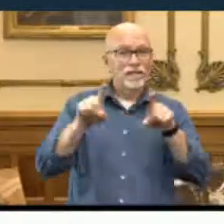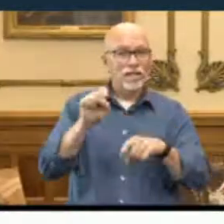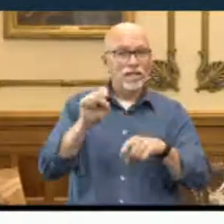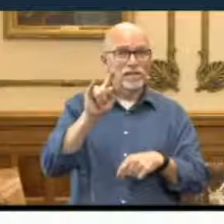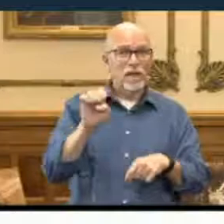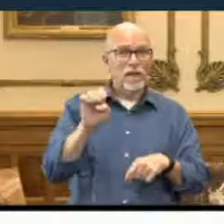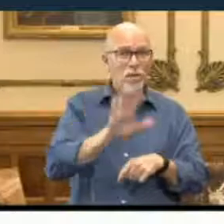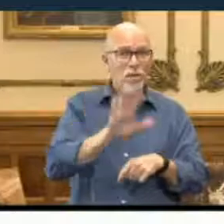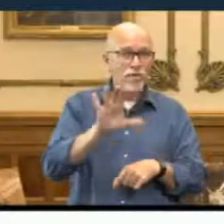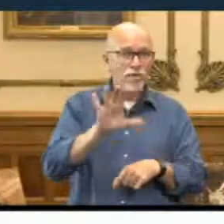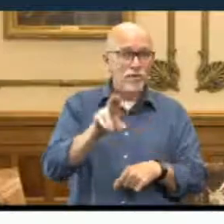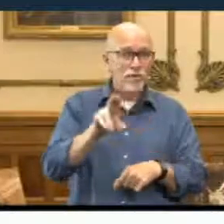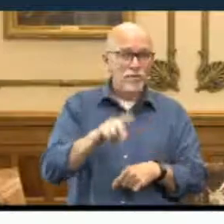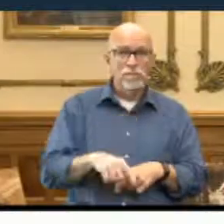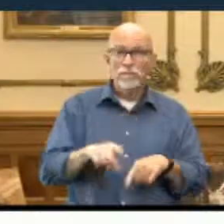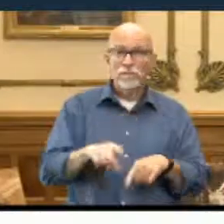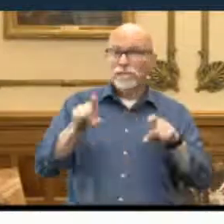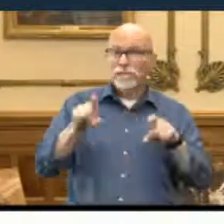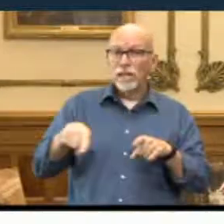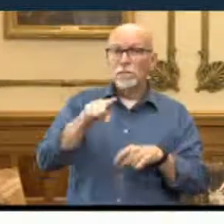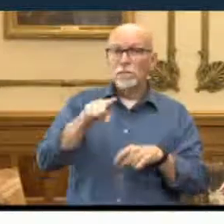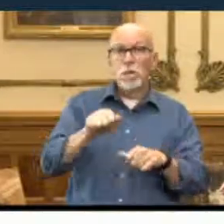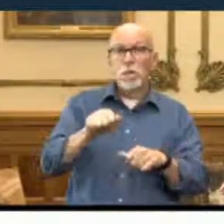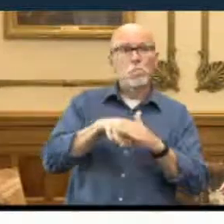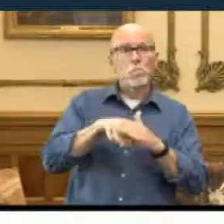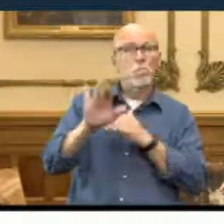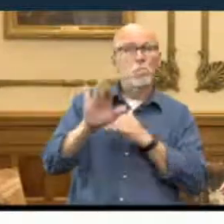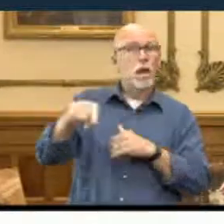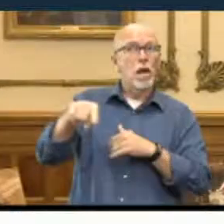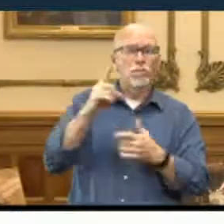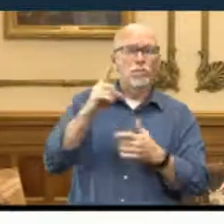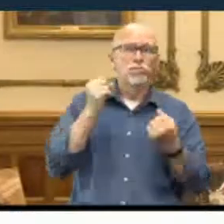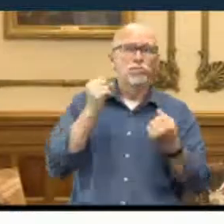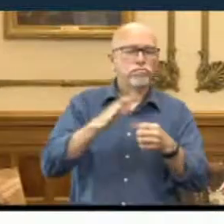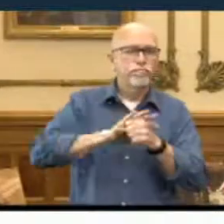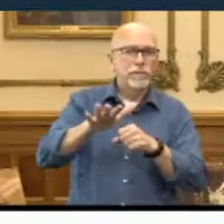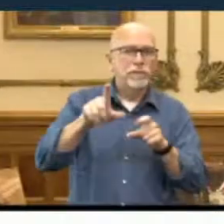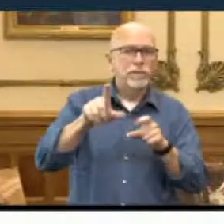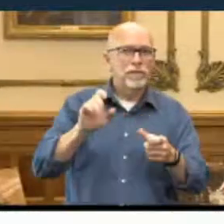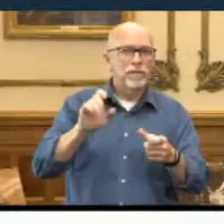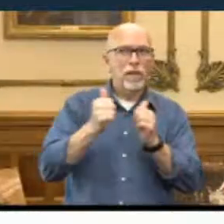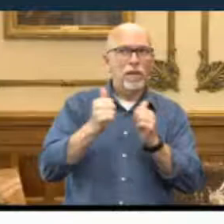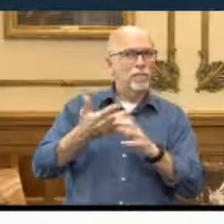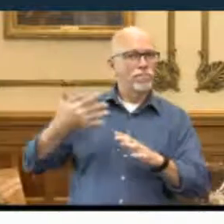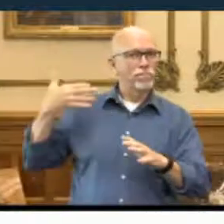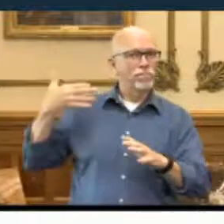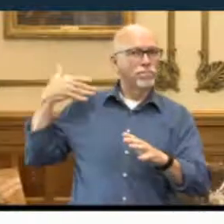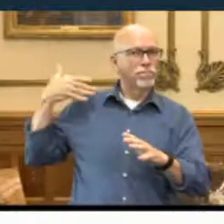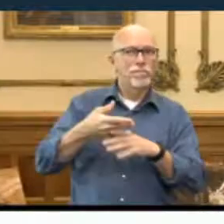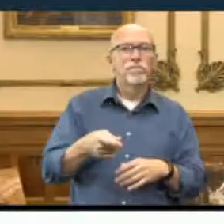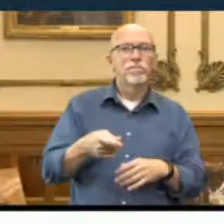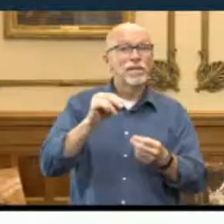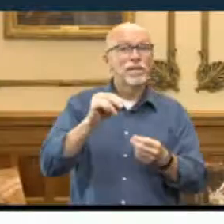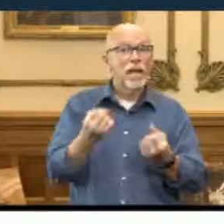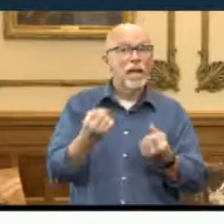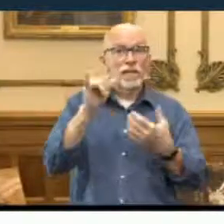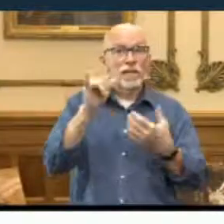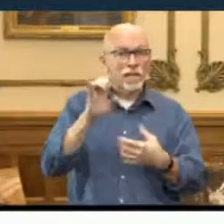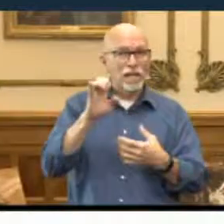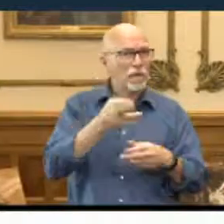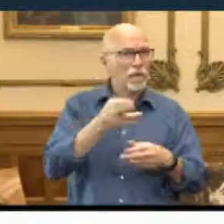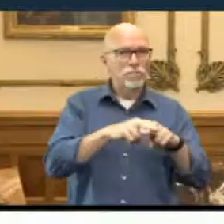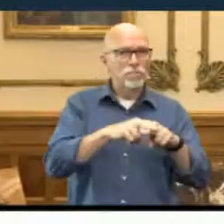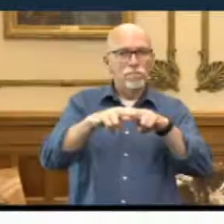across the state. Testing is accessible to Hoosiers now more than any other time during this pandemic, and the number of sites is going to continue